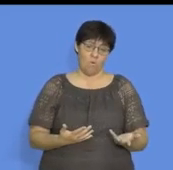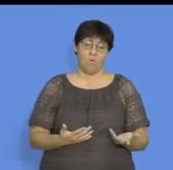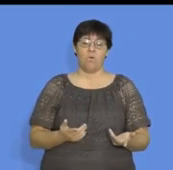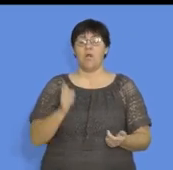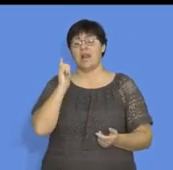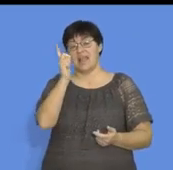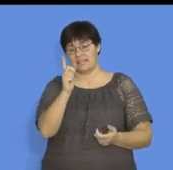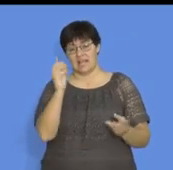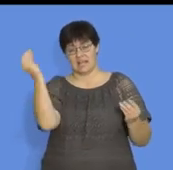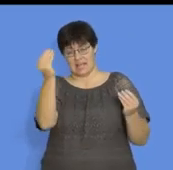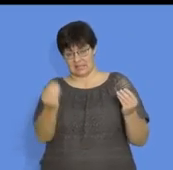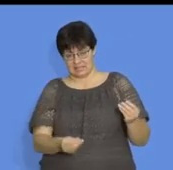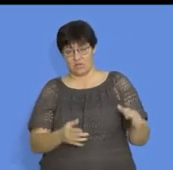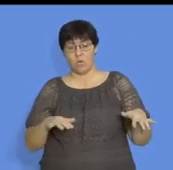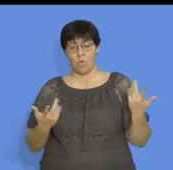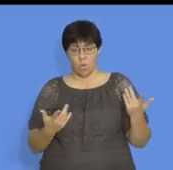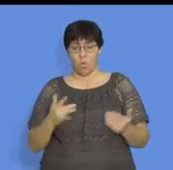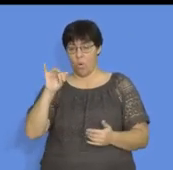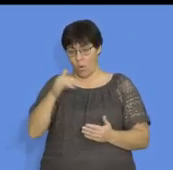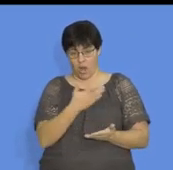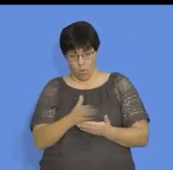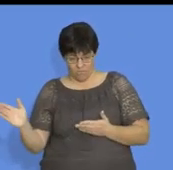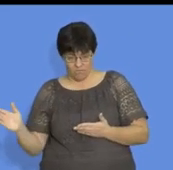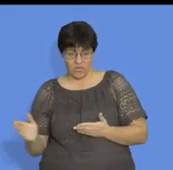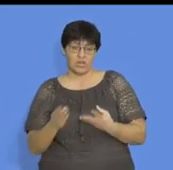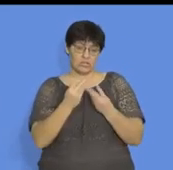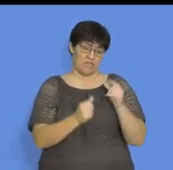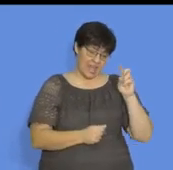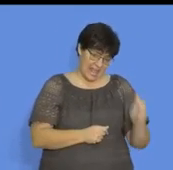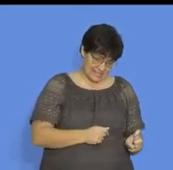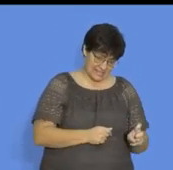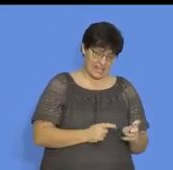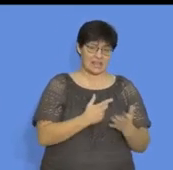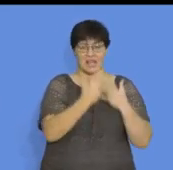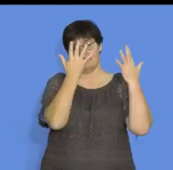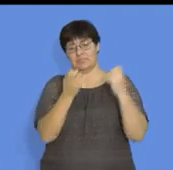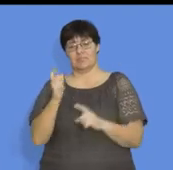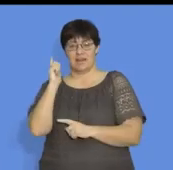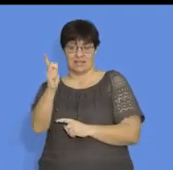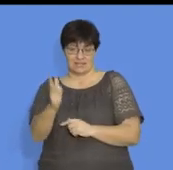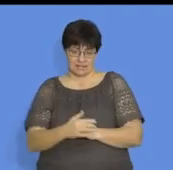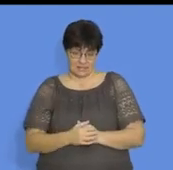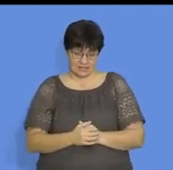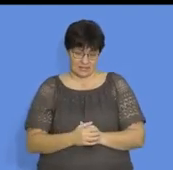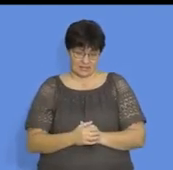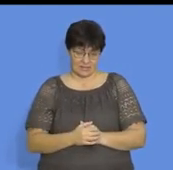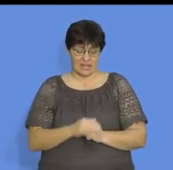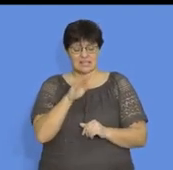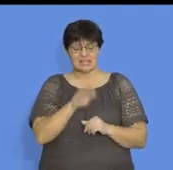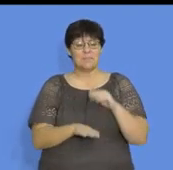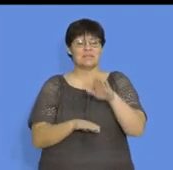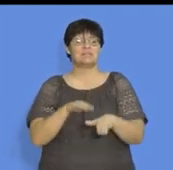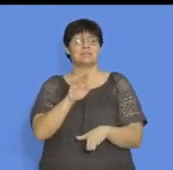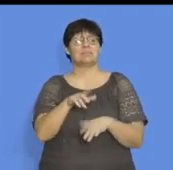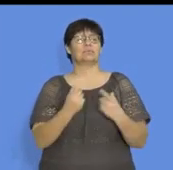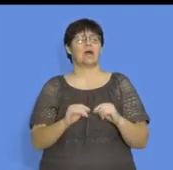then substitute later, or we get rid of the y, solve the x, and then work it out later. The steps to